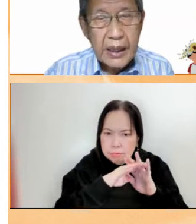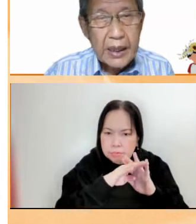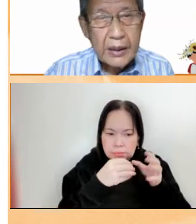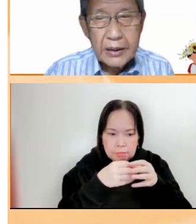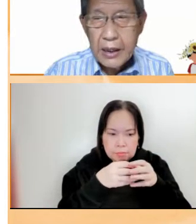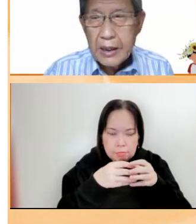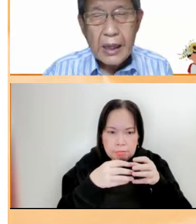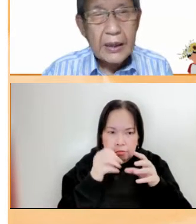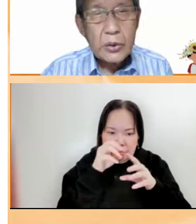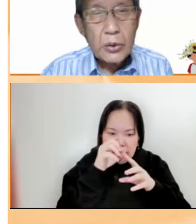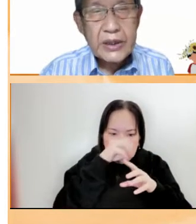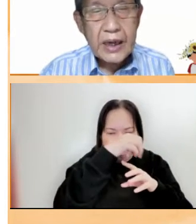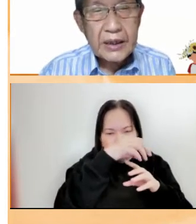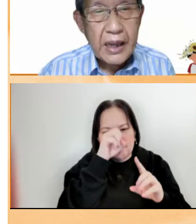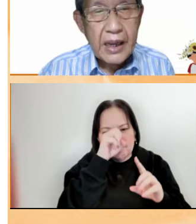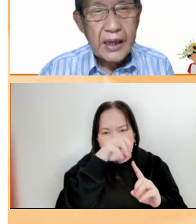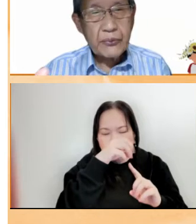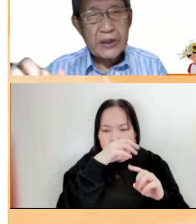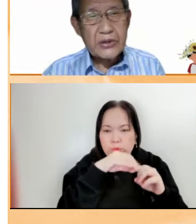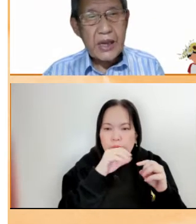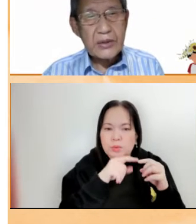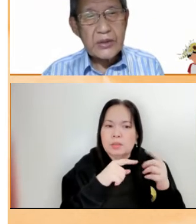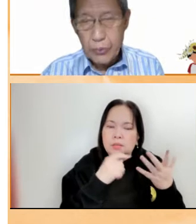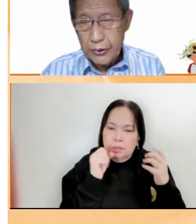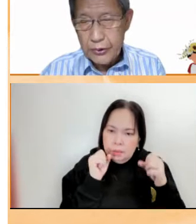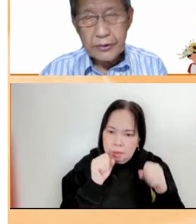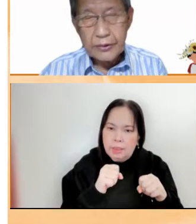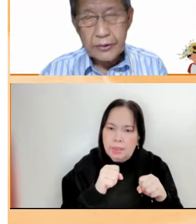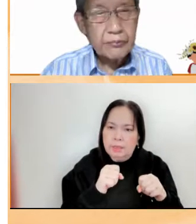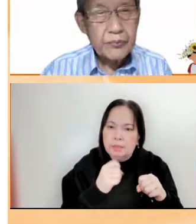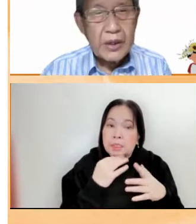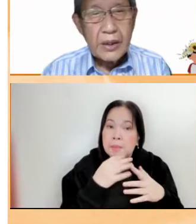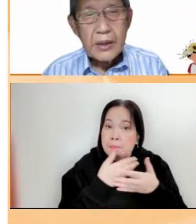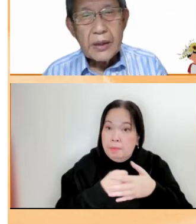resulting in a good start in life when the child is born.